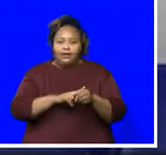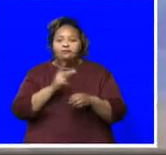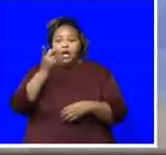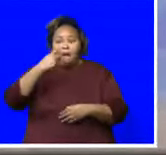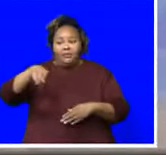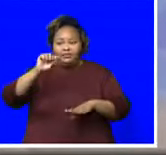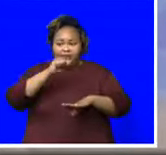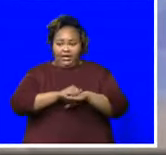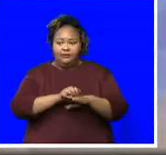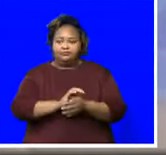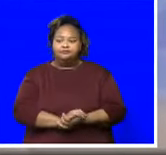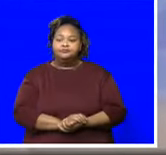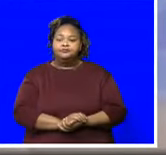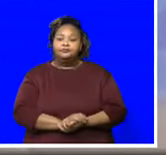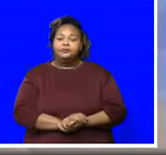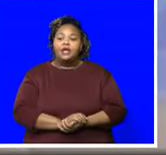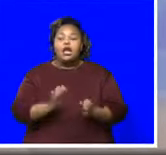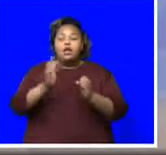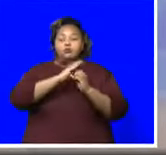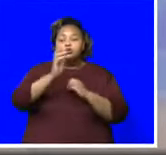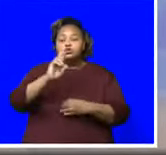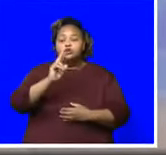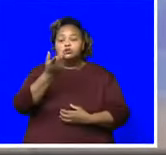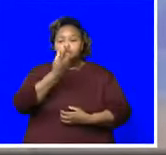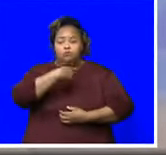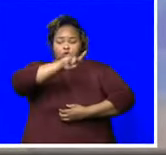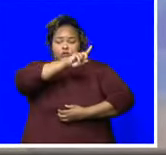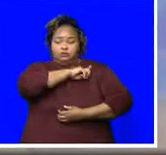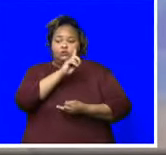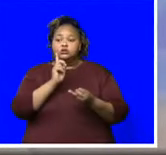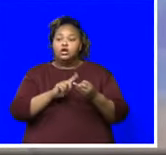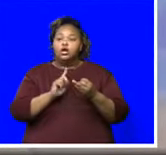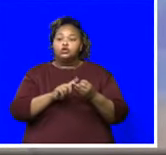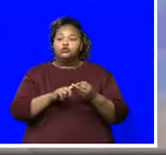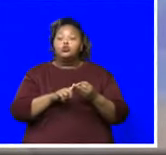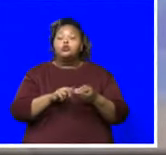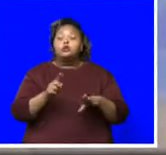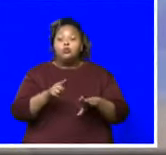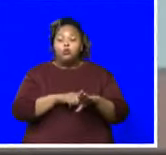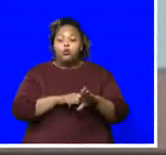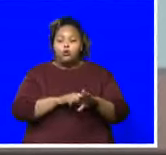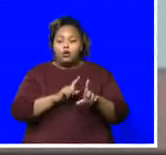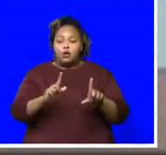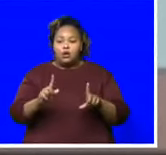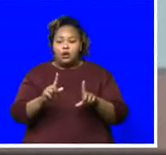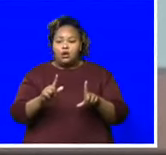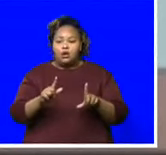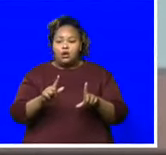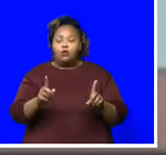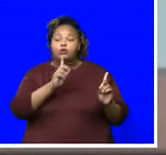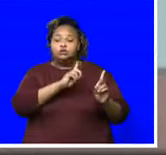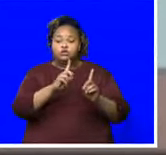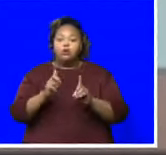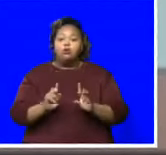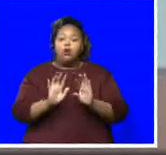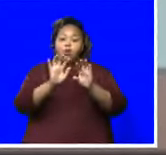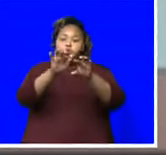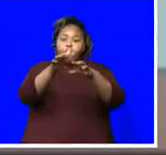saselibonjeni kuthi bafundzisa ngetindlela letingasebentiswa etikolweni kude bafundzi bakhone nekuyiphendvula